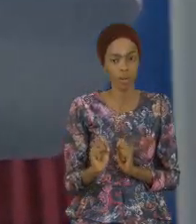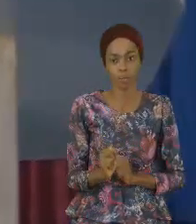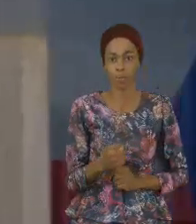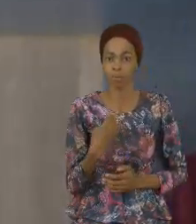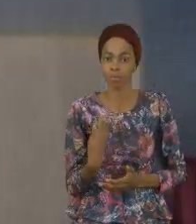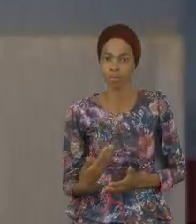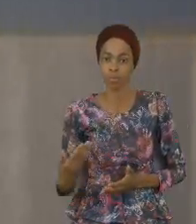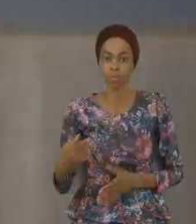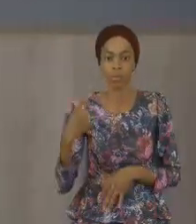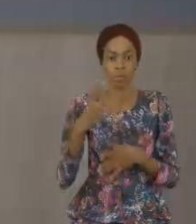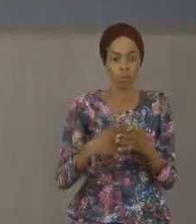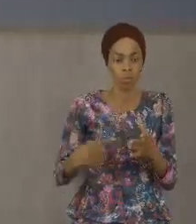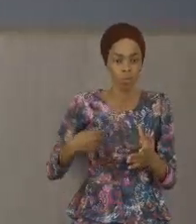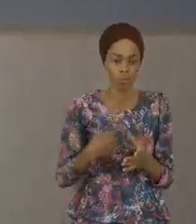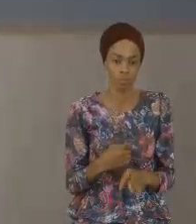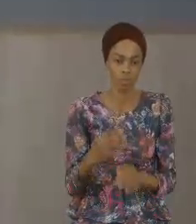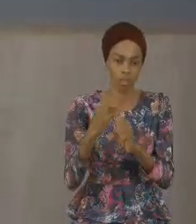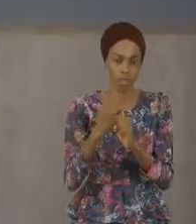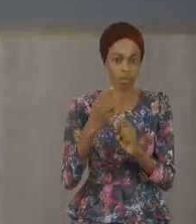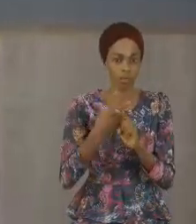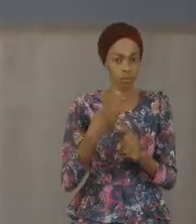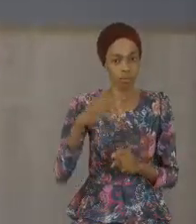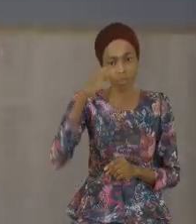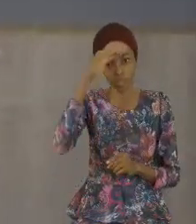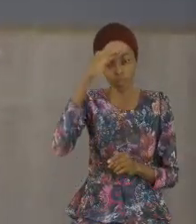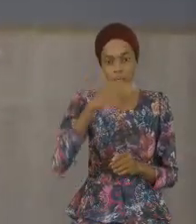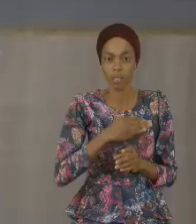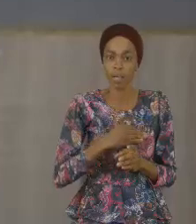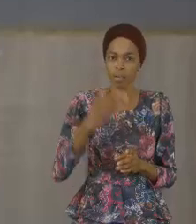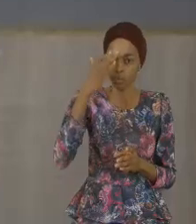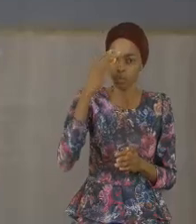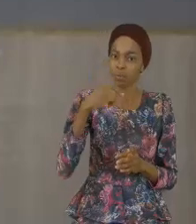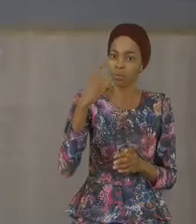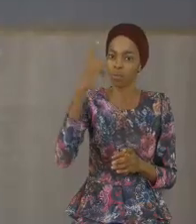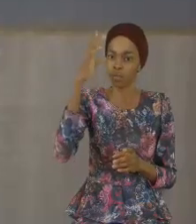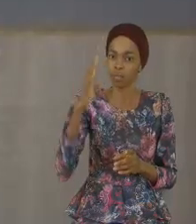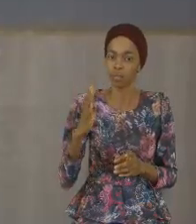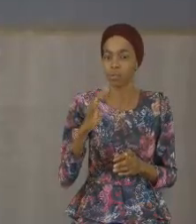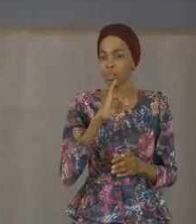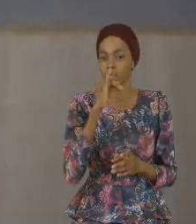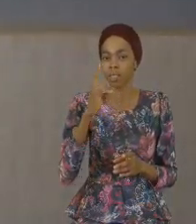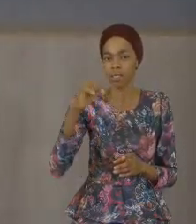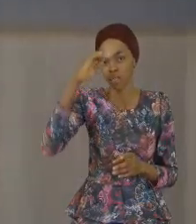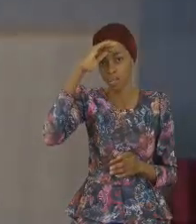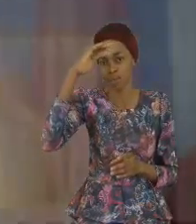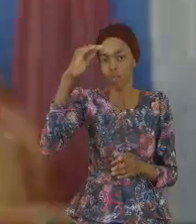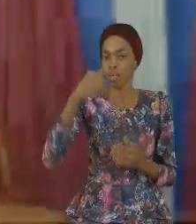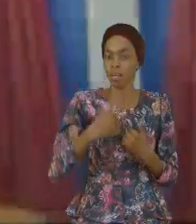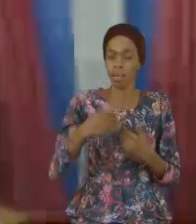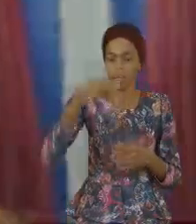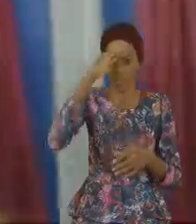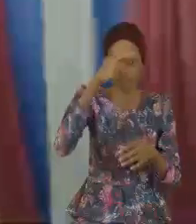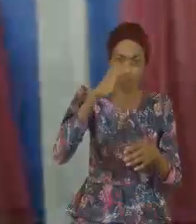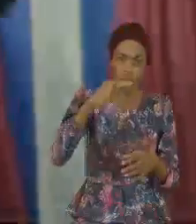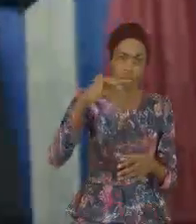we pick from a man, and knowing who God is, and he has a man, he has a woman, he has a son, he has a